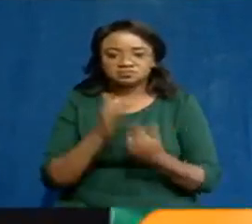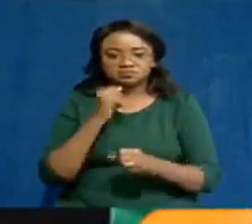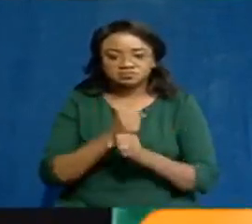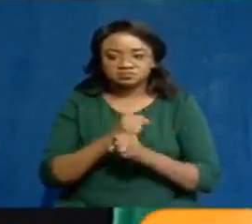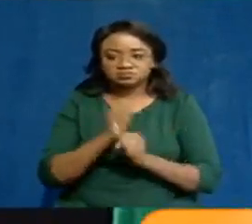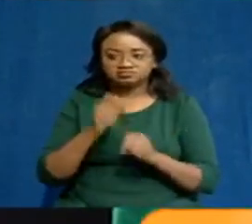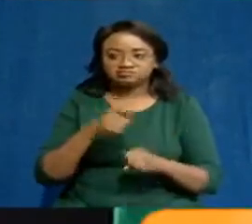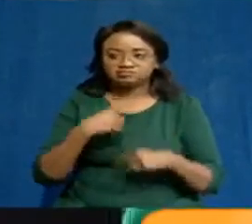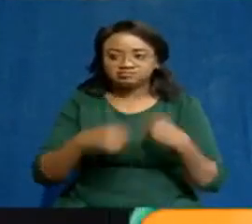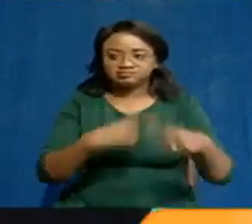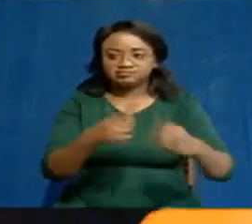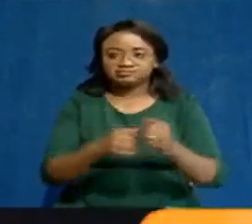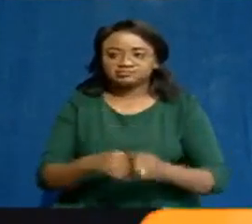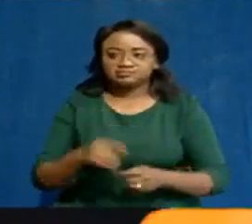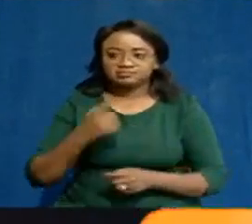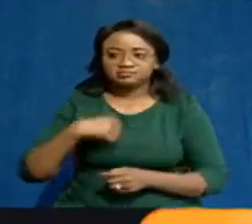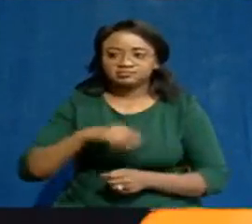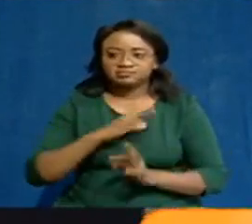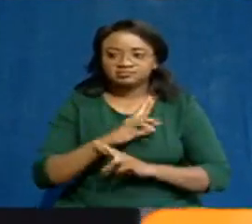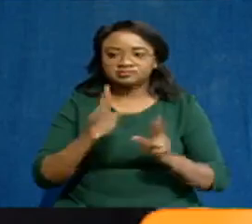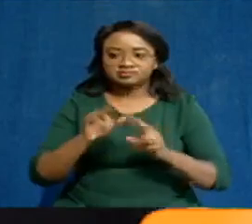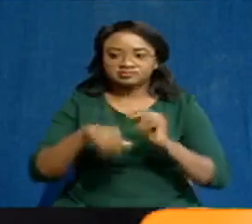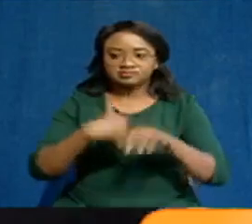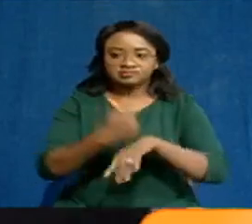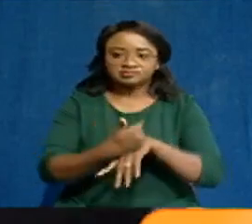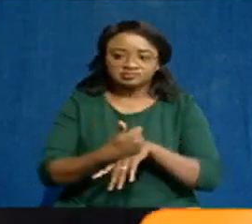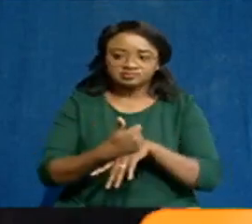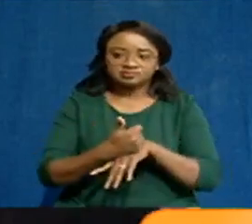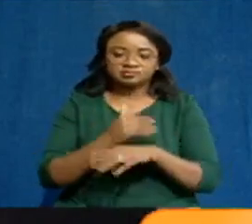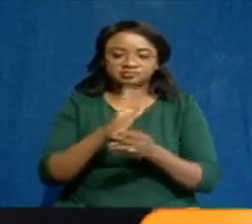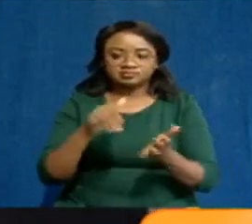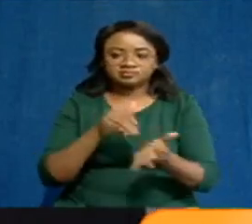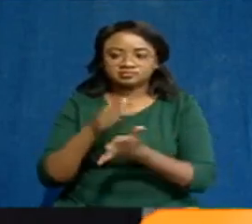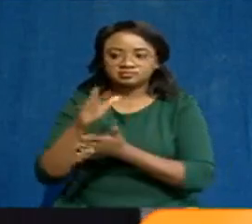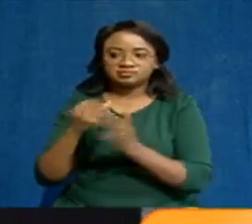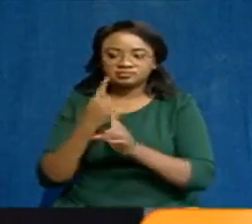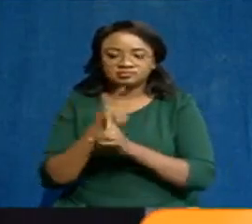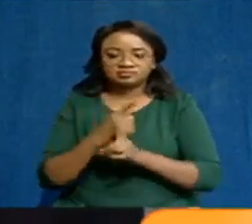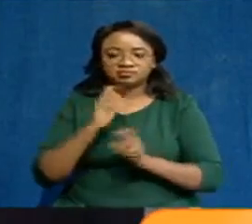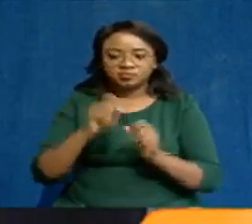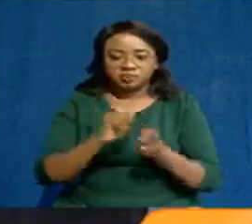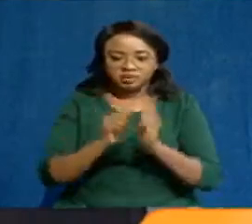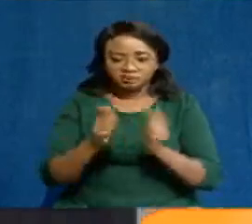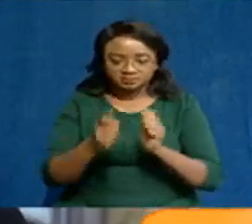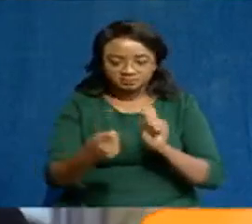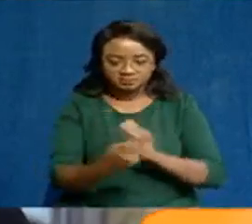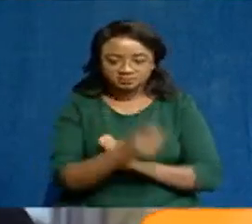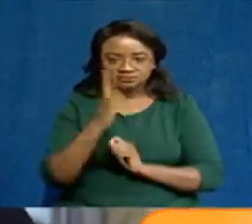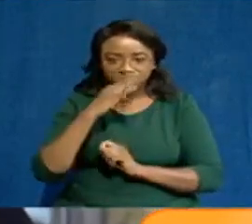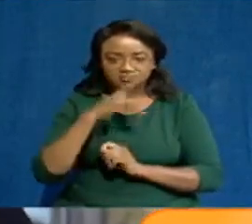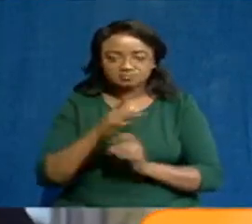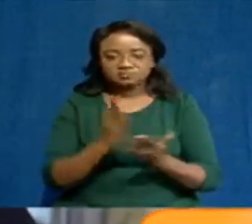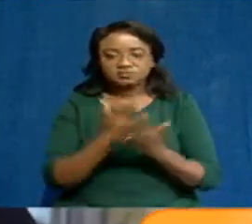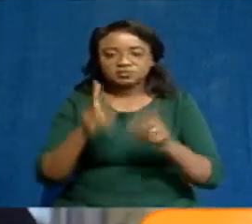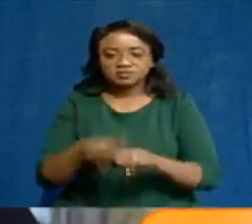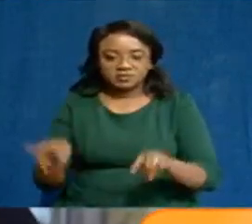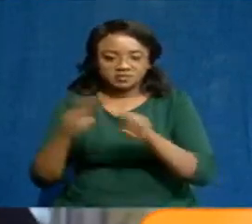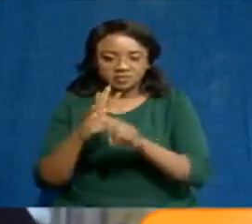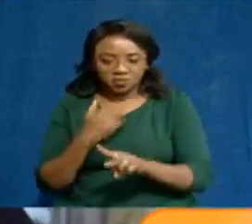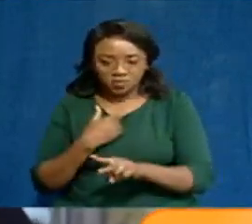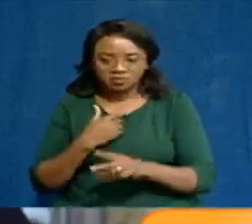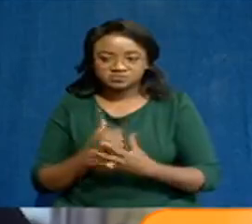see ourselves setting up recycling machinery because we have the technology to streamline the waste. So we want to set up